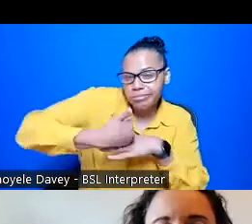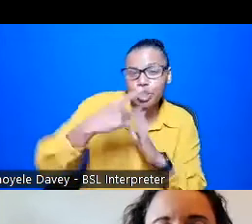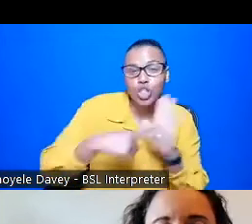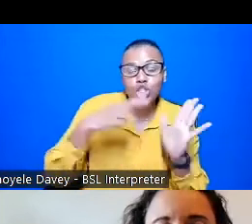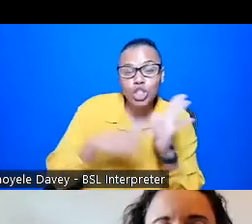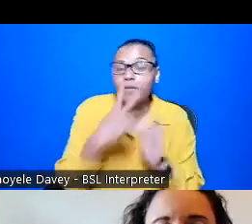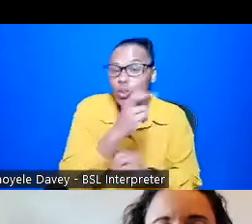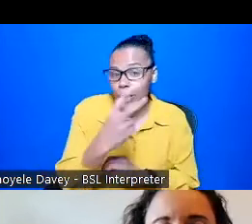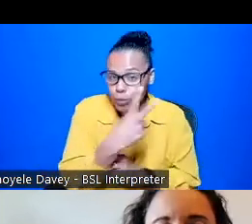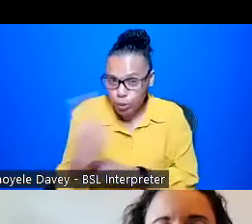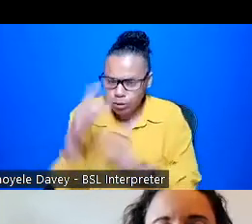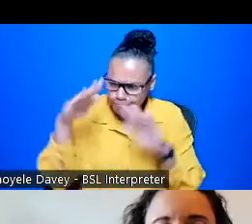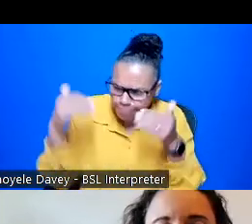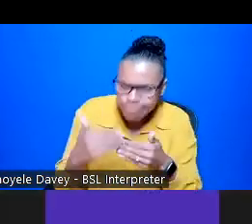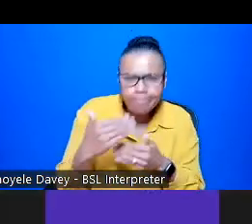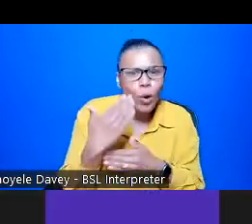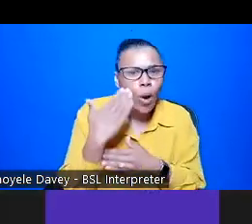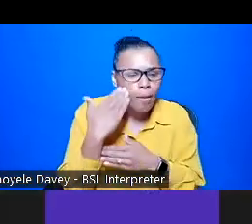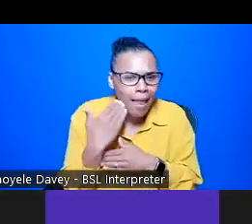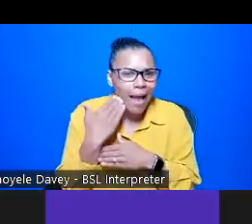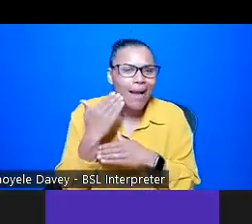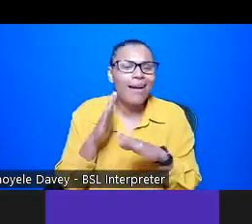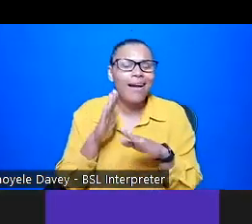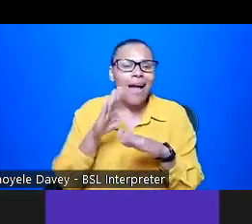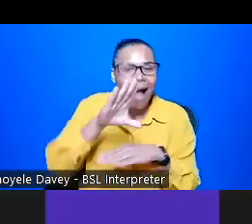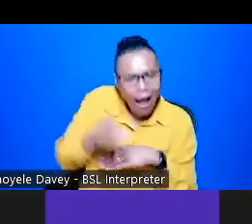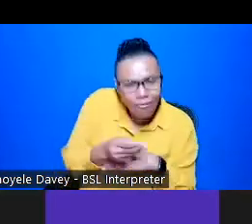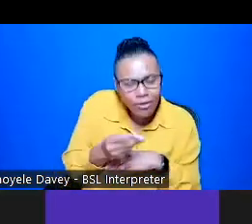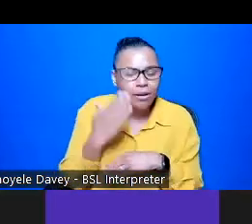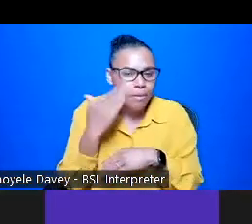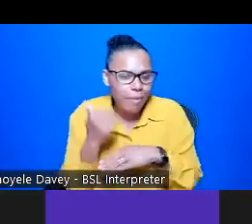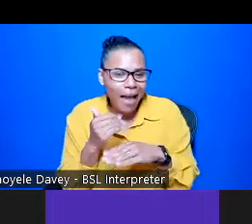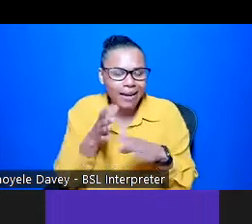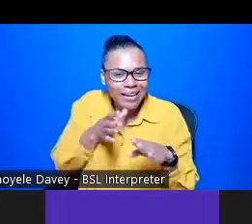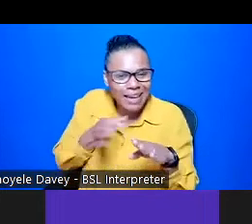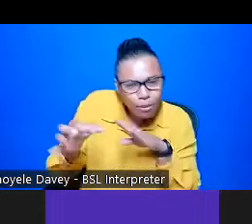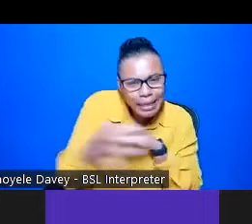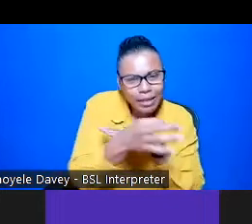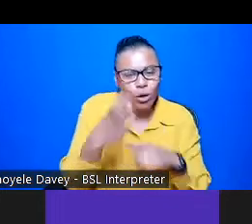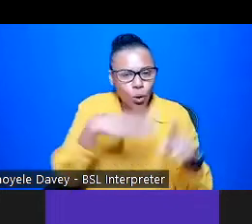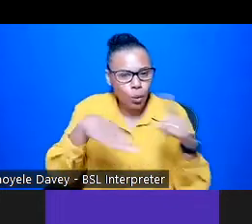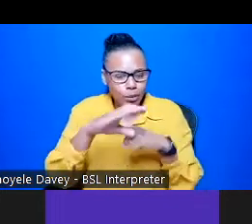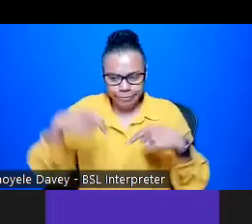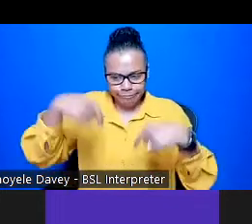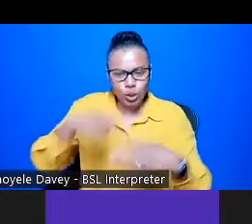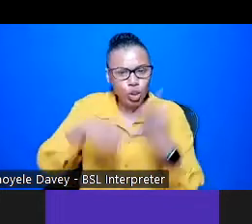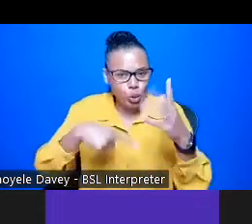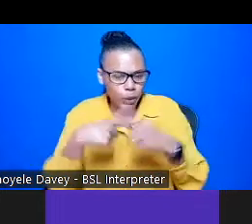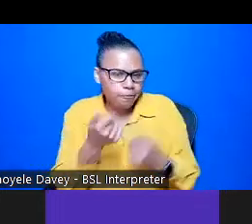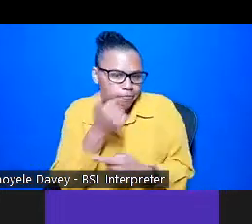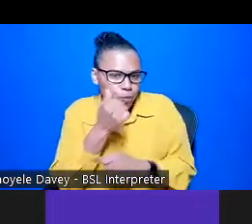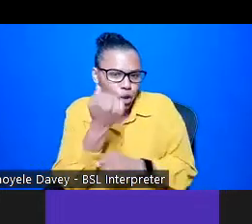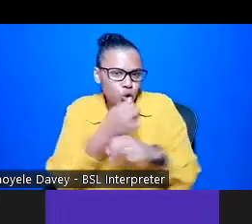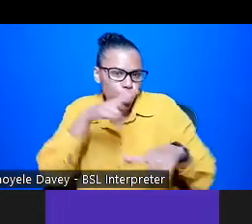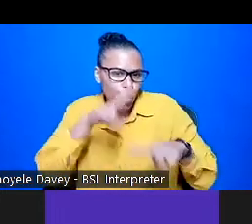with a focus on Black African and Black Caribbean communities in the UK. Following the death of George Floyd, several